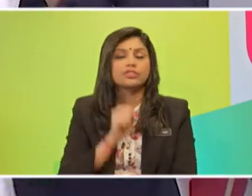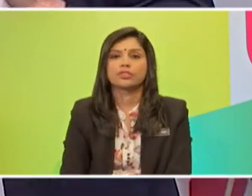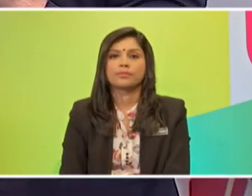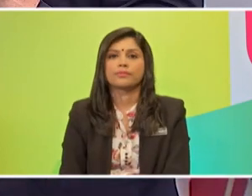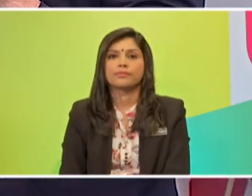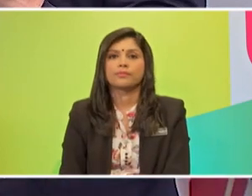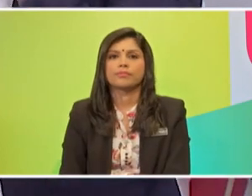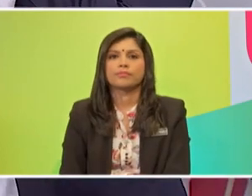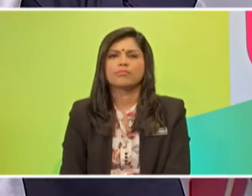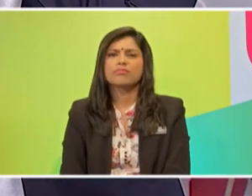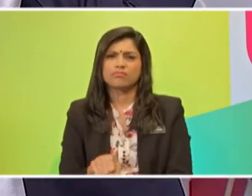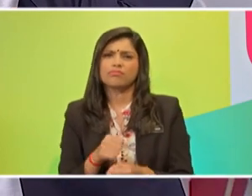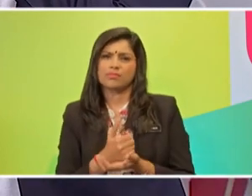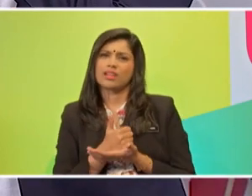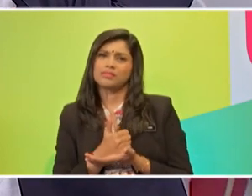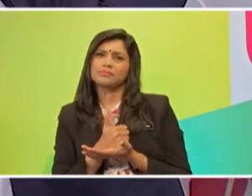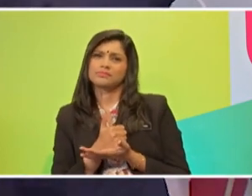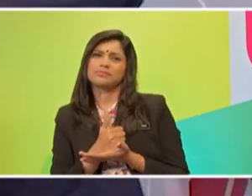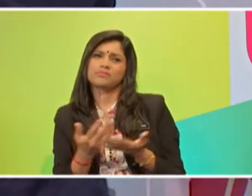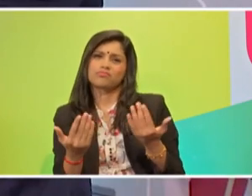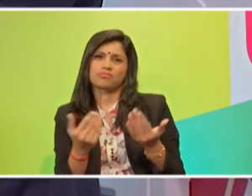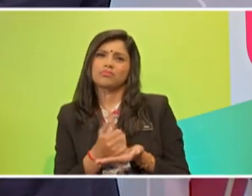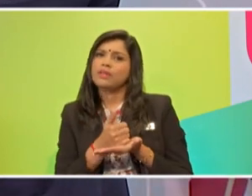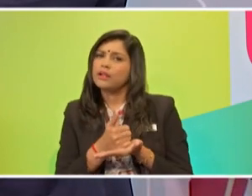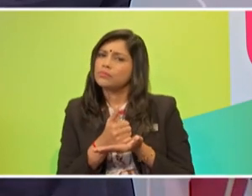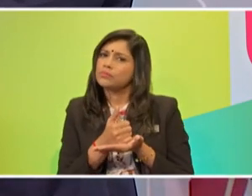Can you help me? Let's see. Okay, so...